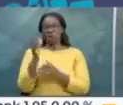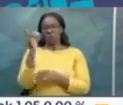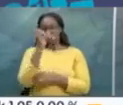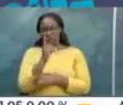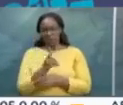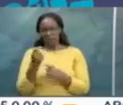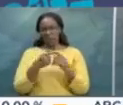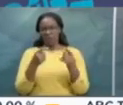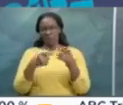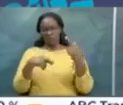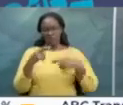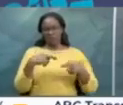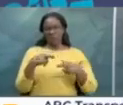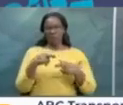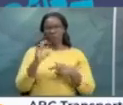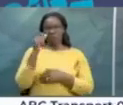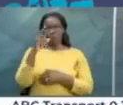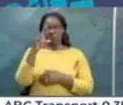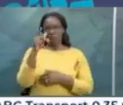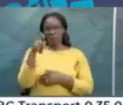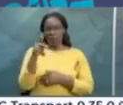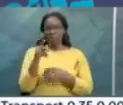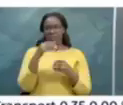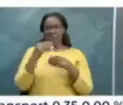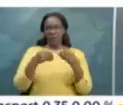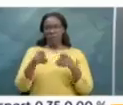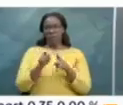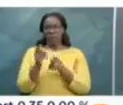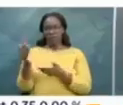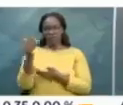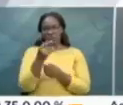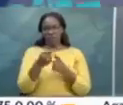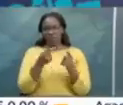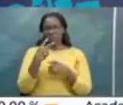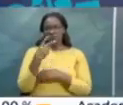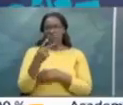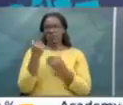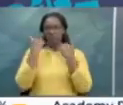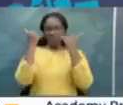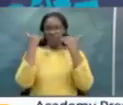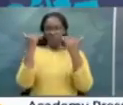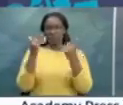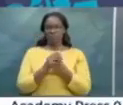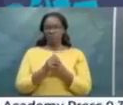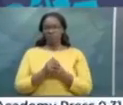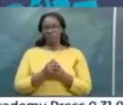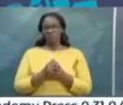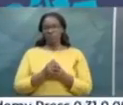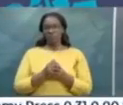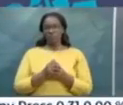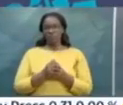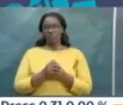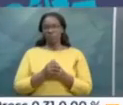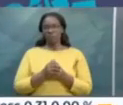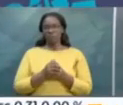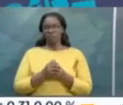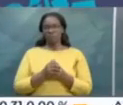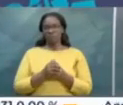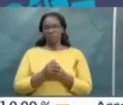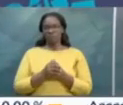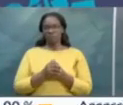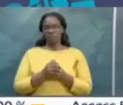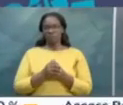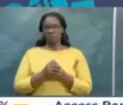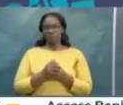made from recycled scrap materials she gathers from seamstresses, creating sustainable apparel. Through